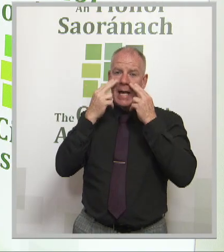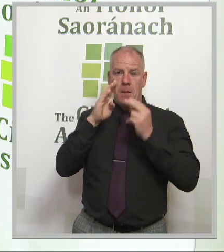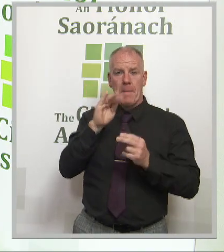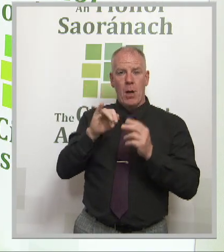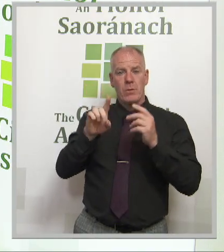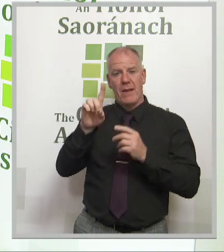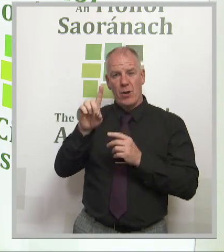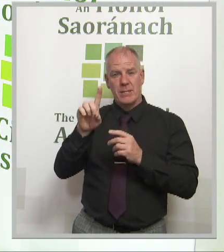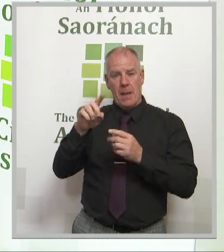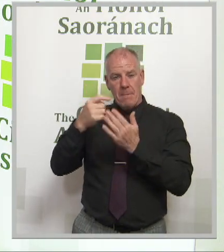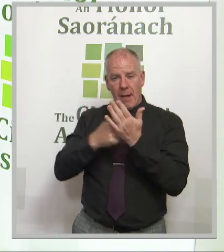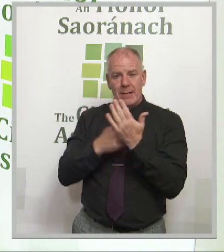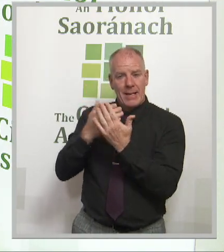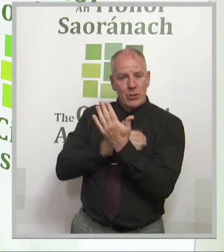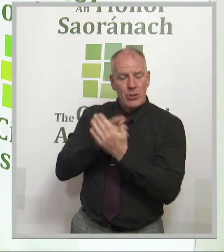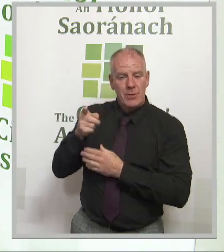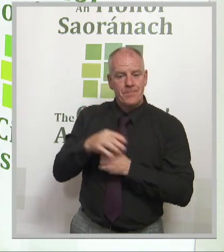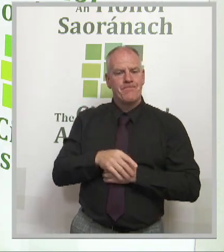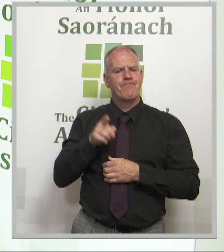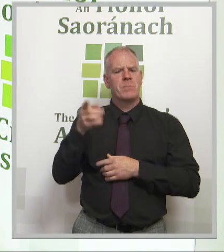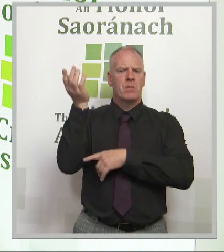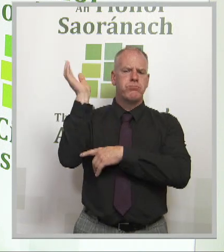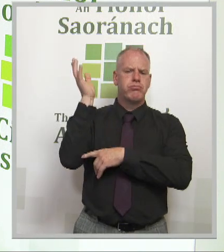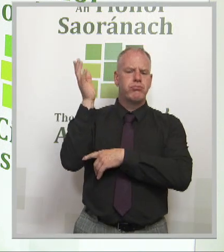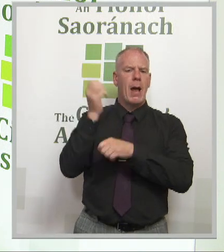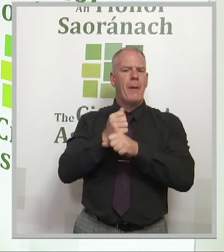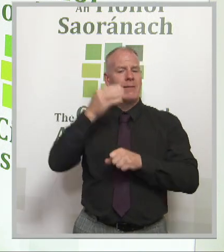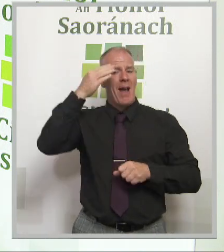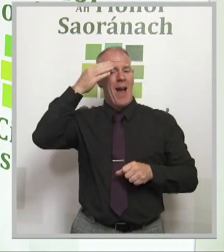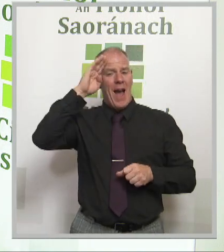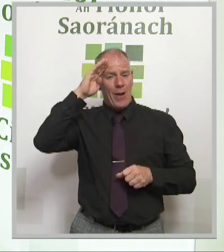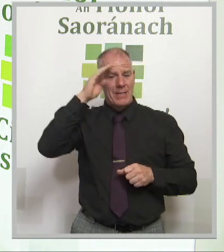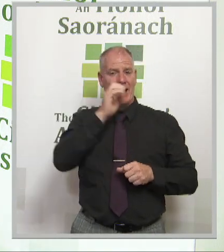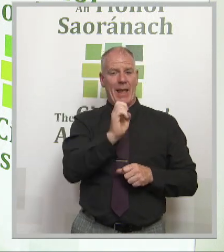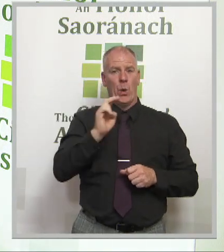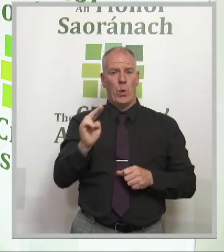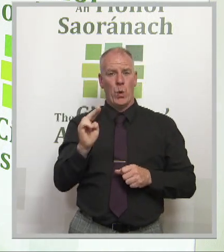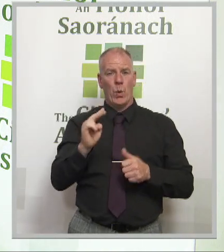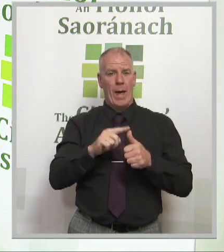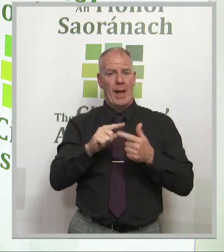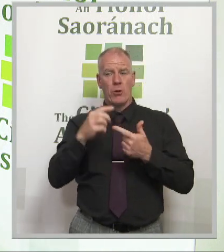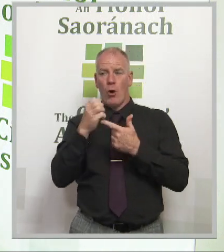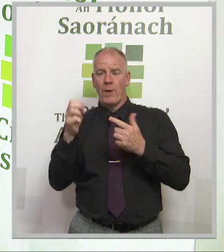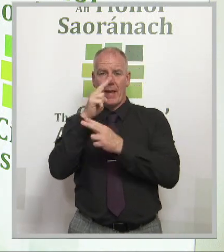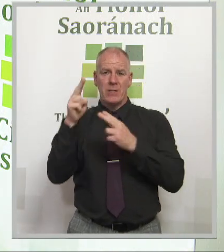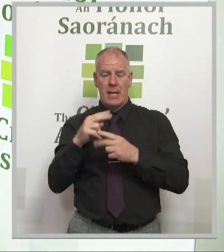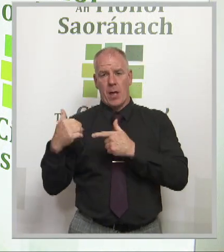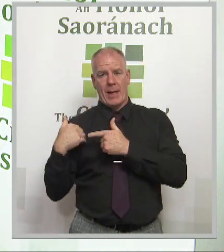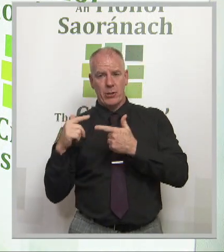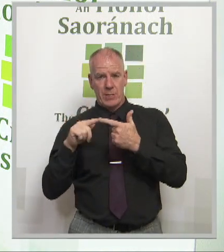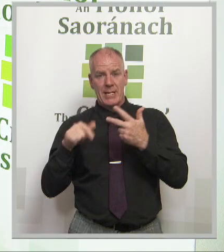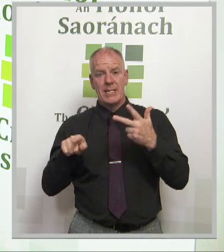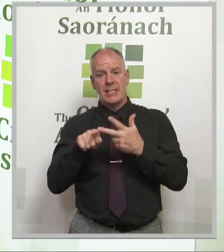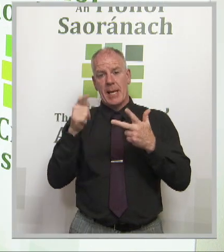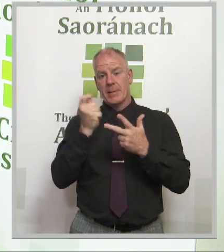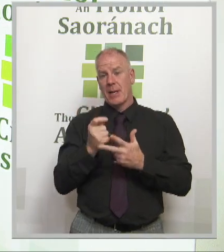biodiversity policy and legislation. He's going to speak on Ireland's EU and other international obligations, while also bringing his experience